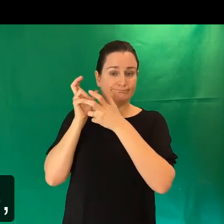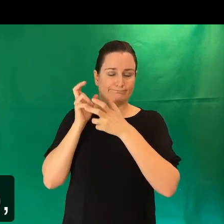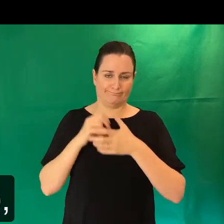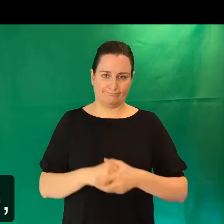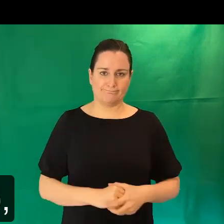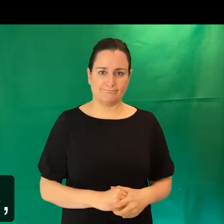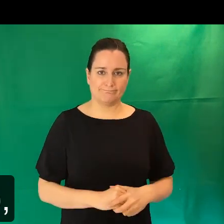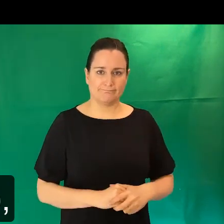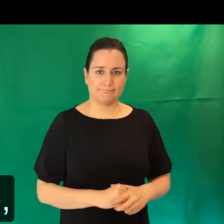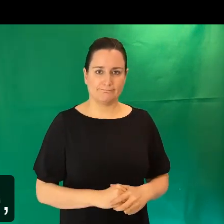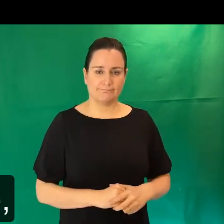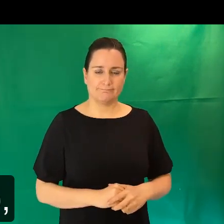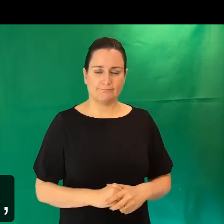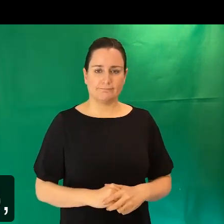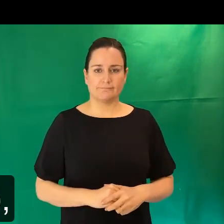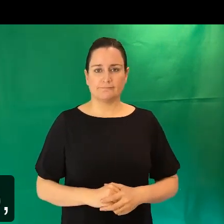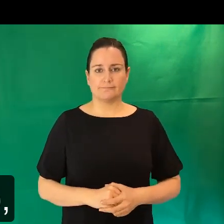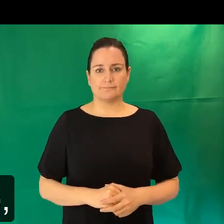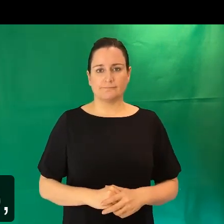oral information.